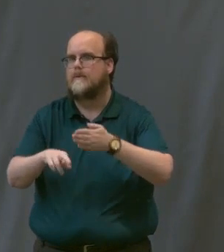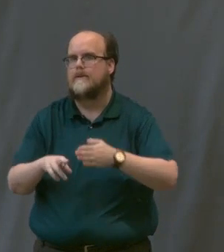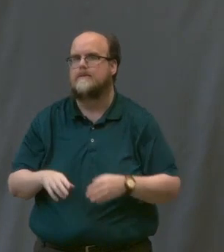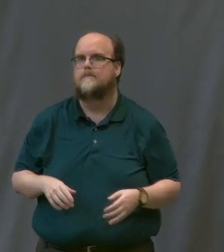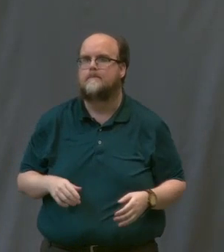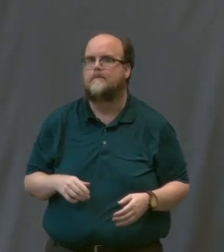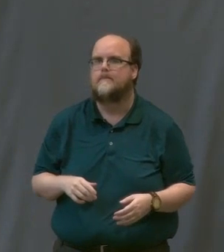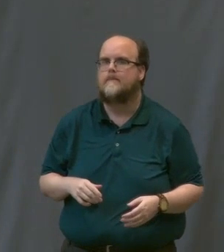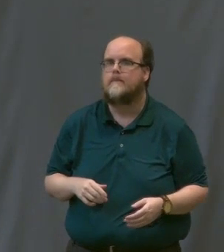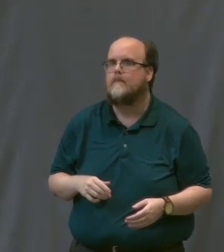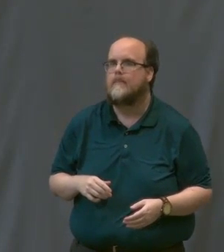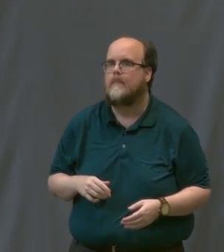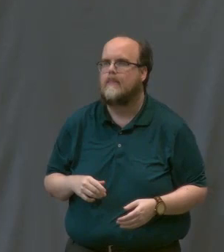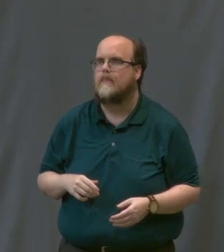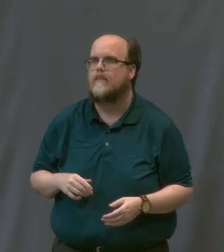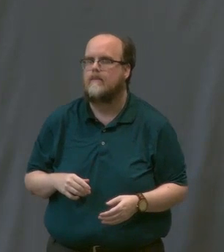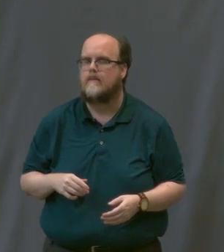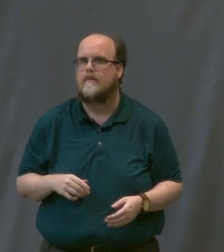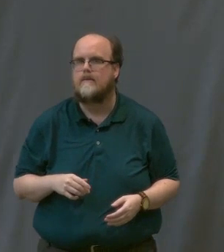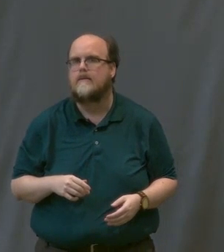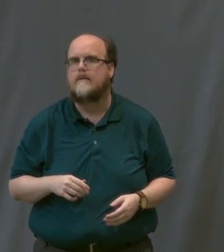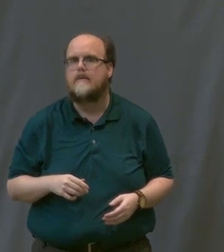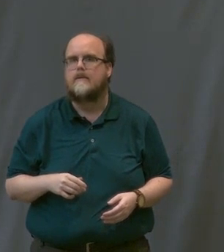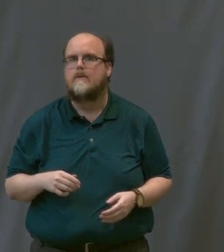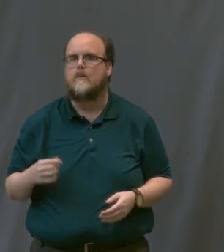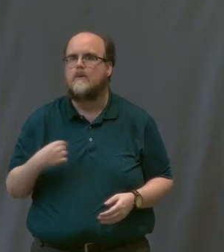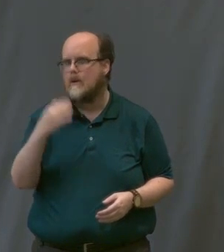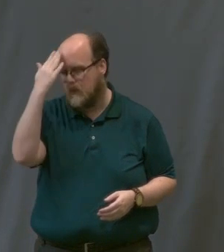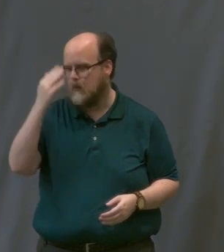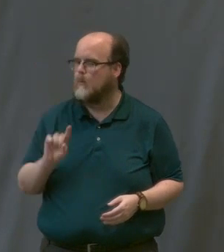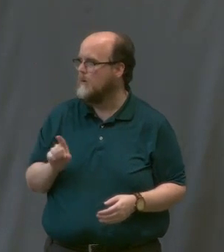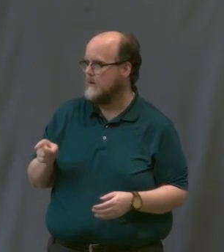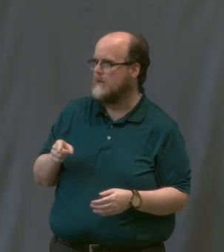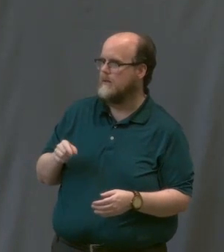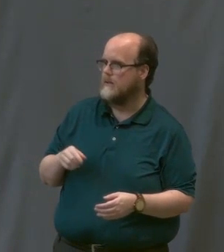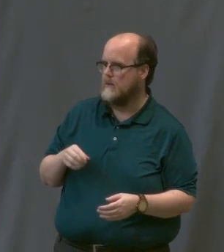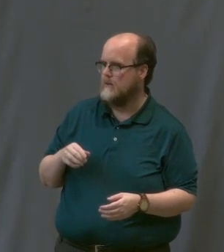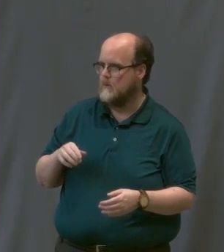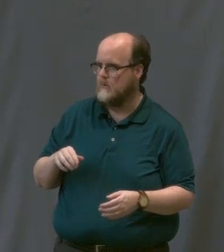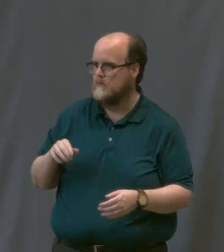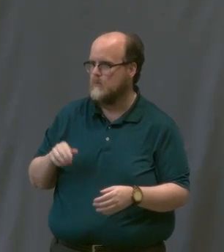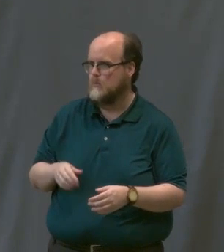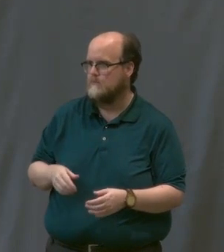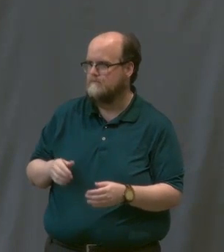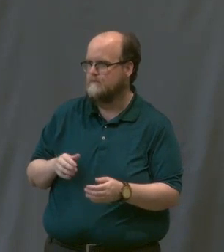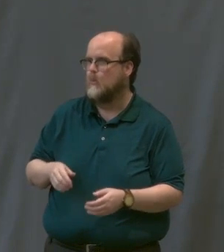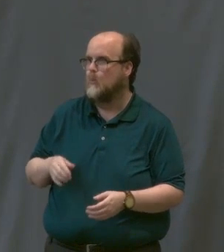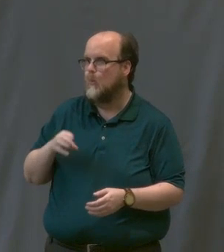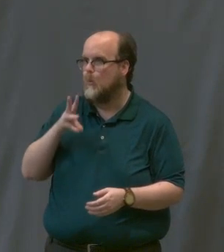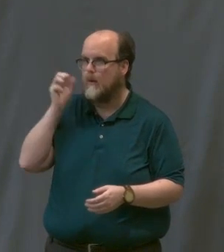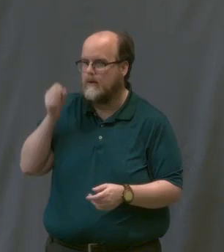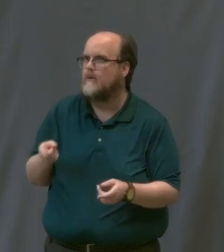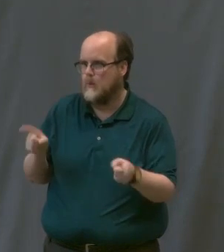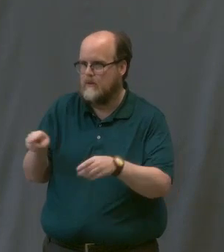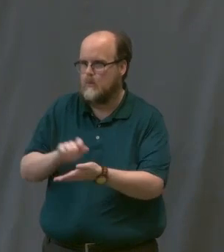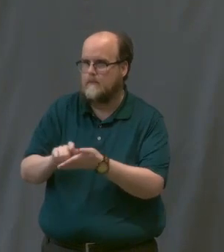wrote Revelation, wrote this vision, and we know where he was when he wrote it. We have chapters 4 and 5, which is an introduction